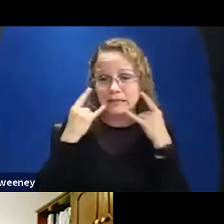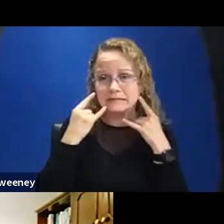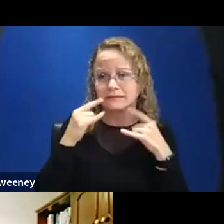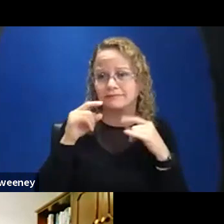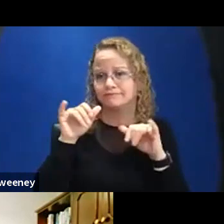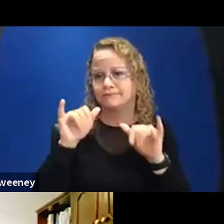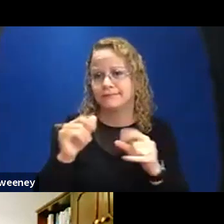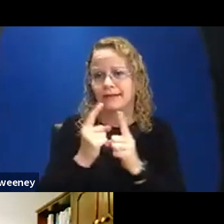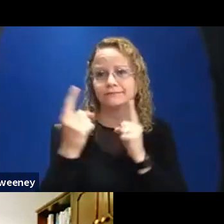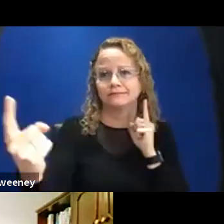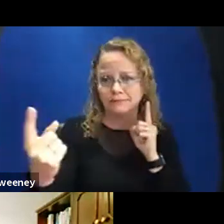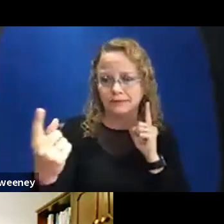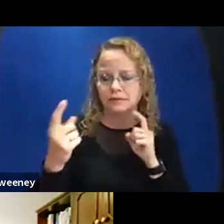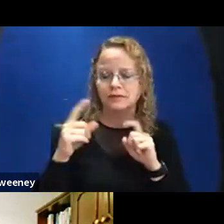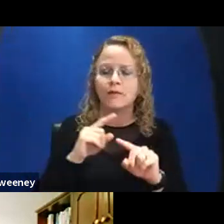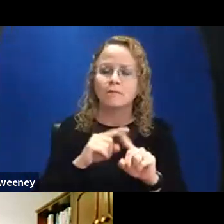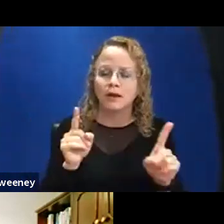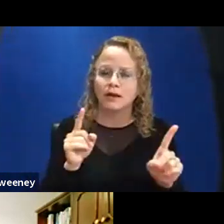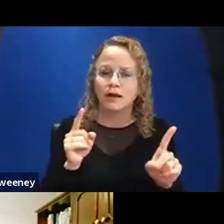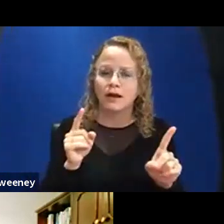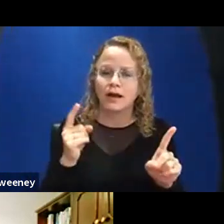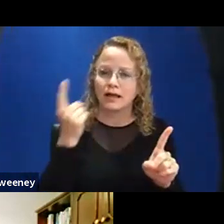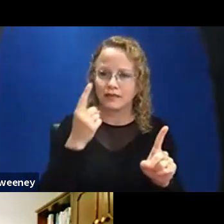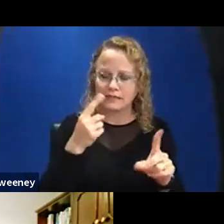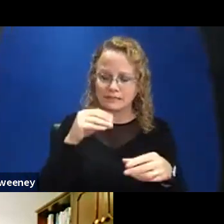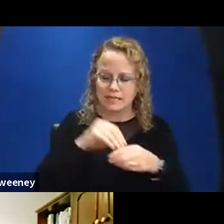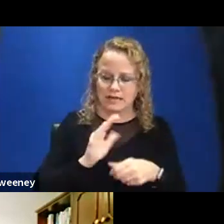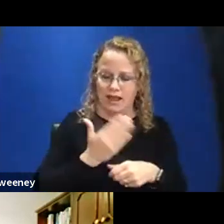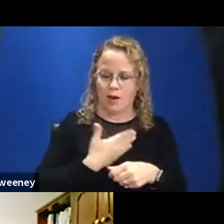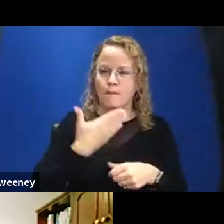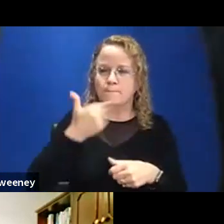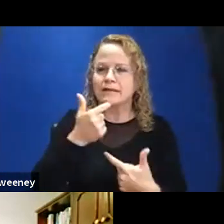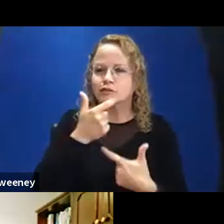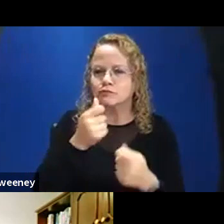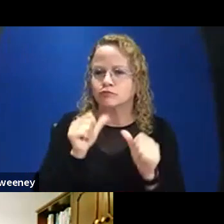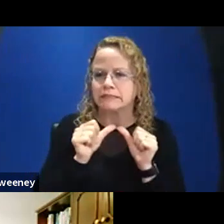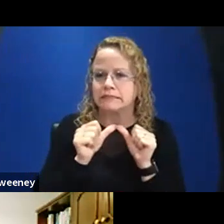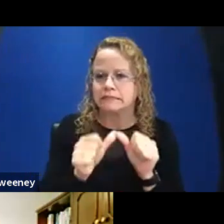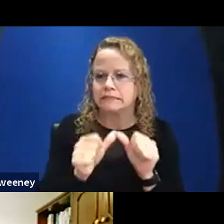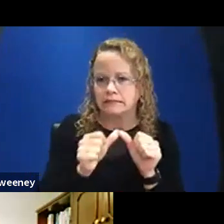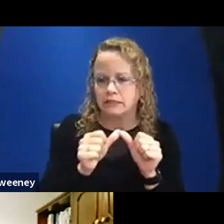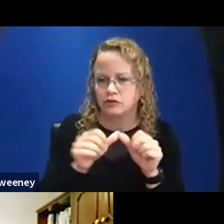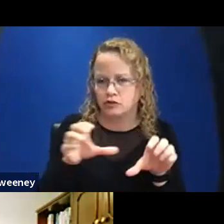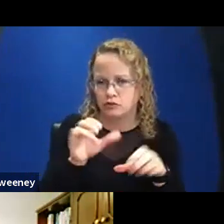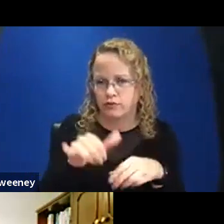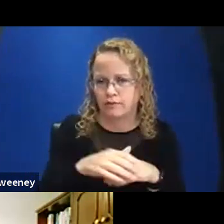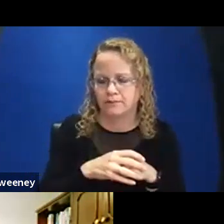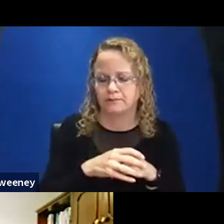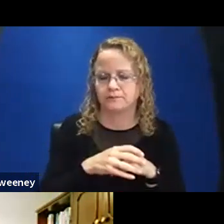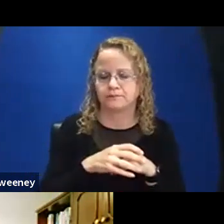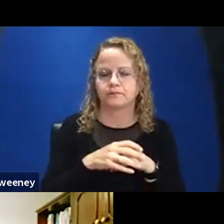distance. But I think it is in our best interest to continue doing that. And